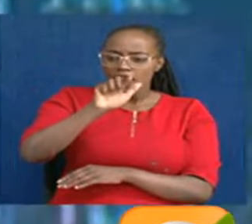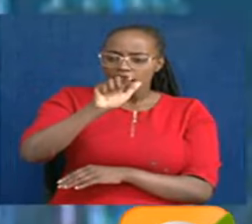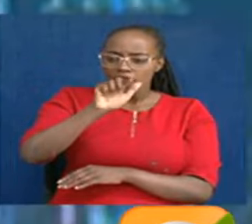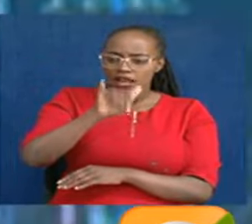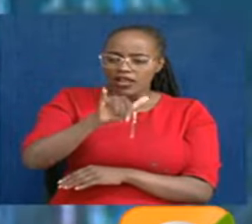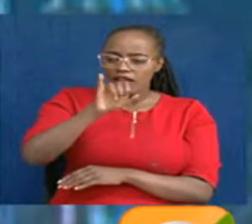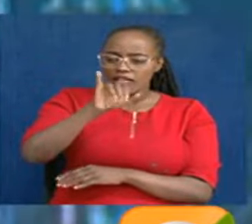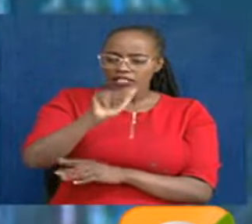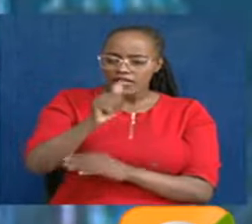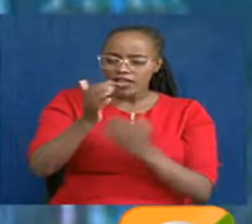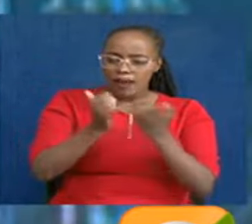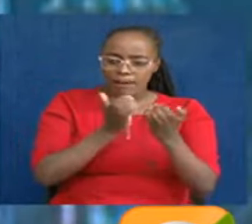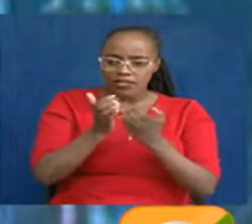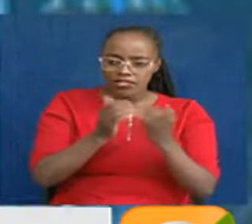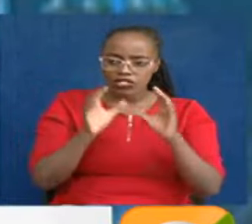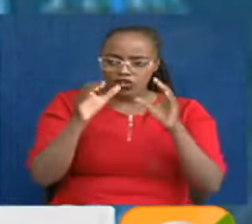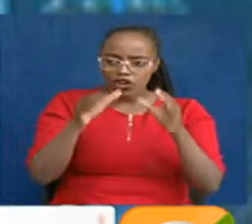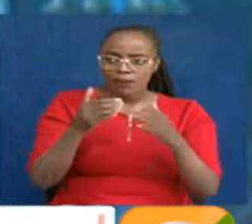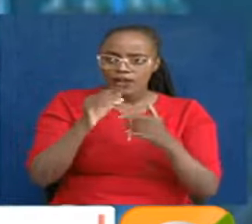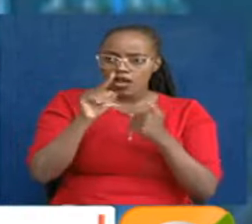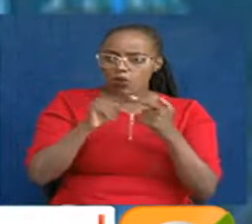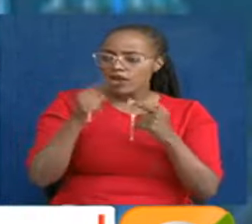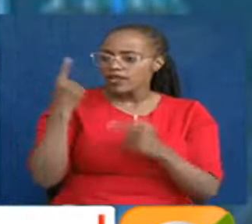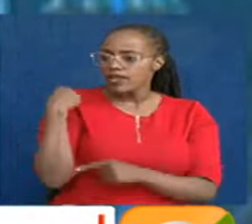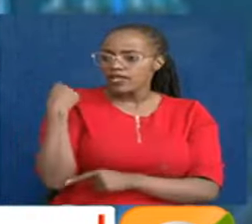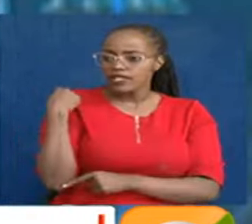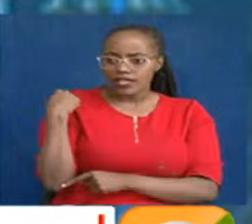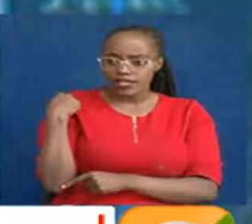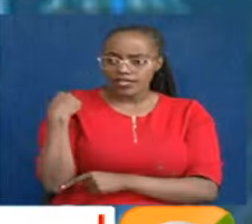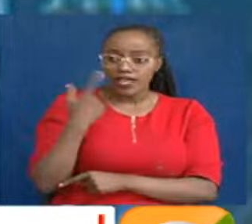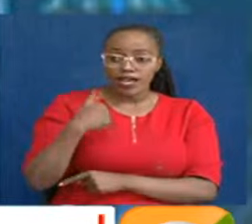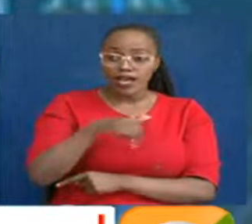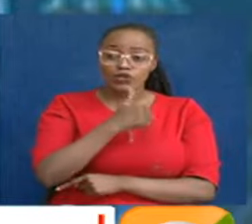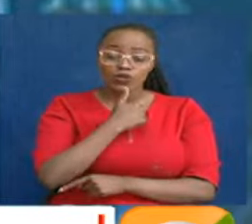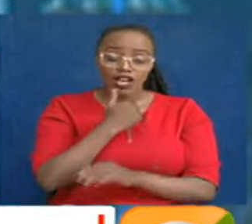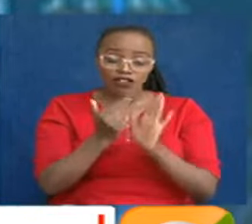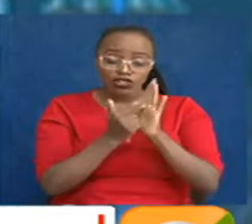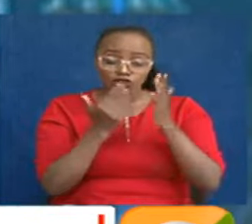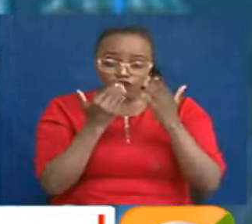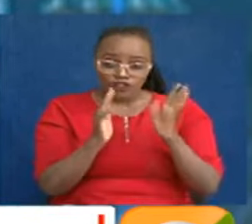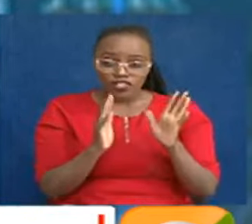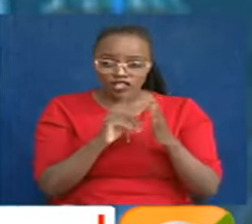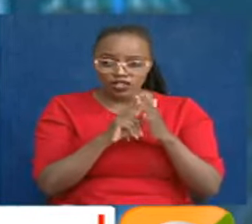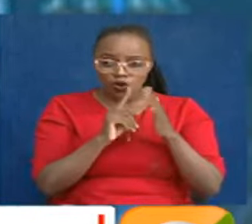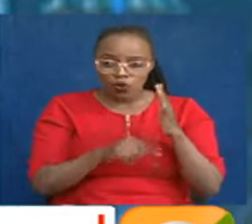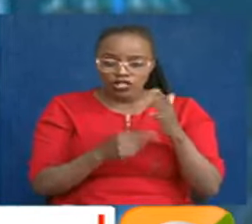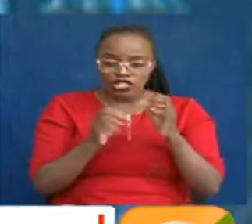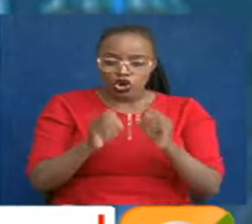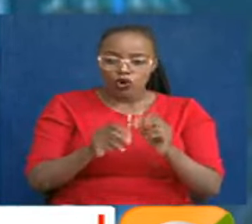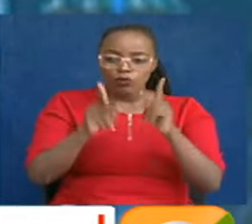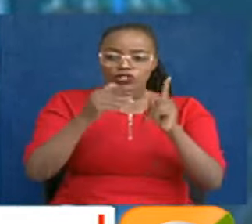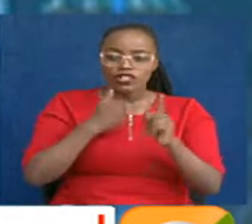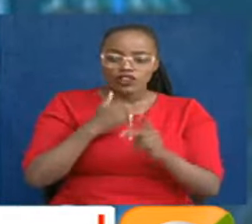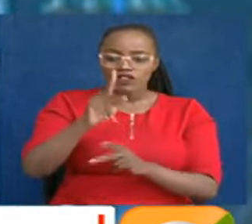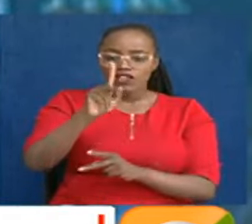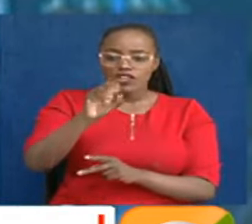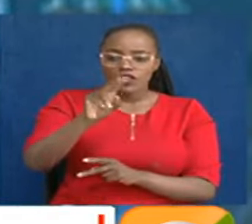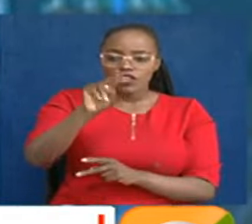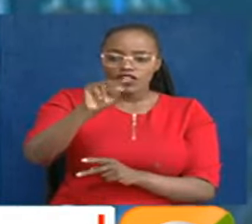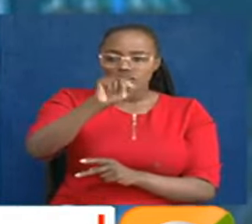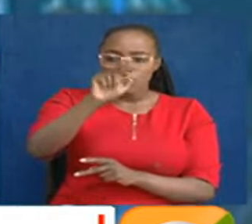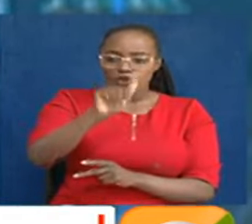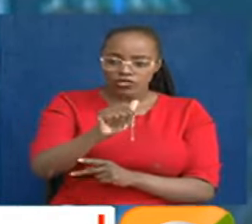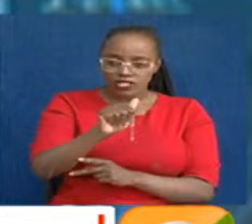community in Konza Technopolis yesterday, and we've been able to showcase what opportunities we have in Konza Technopolis.